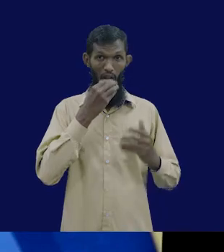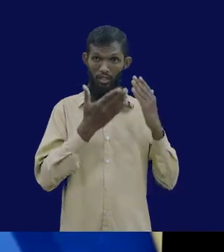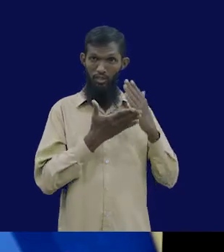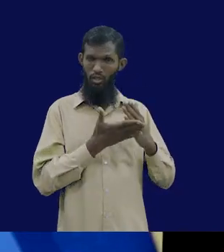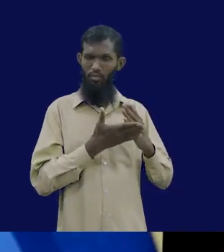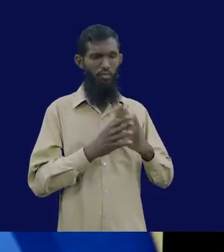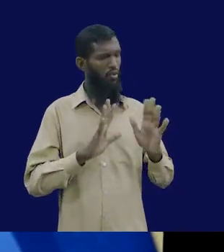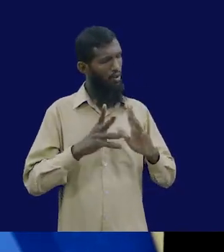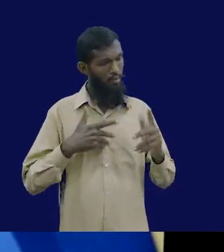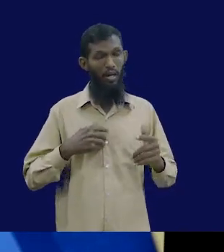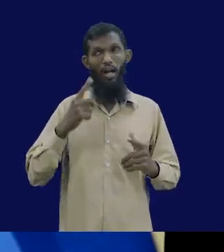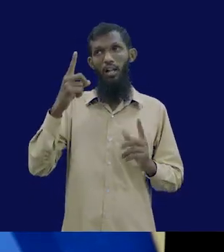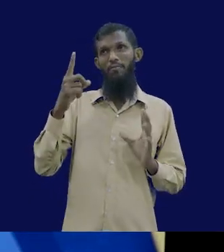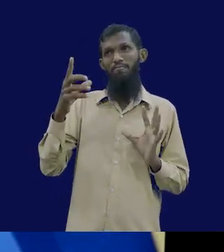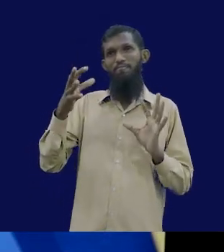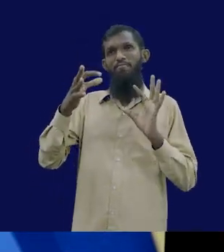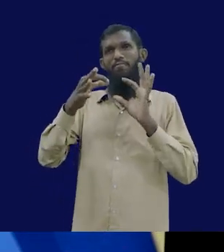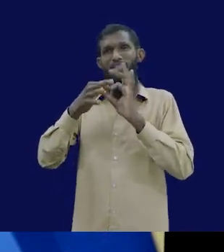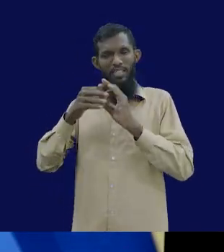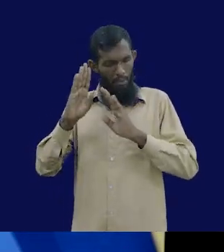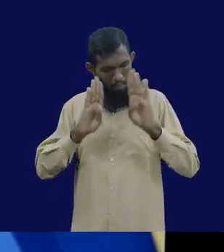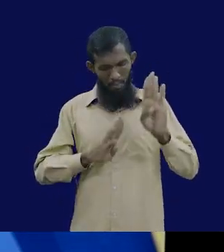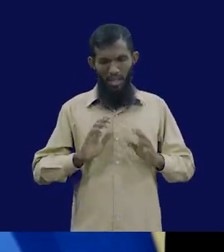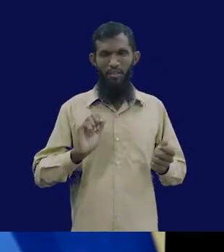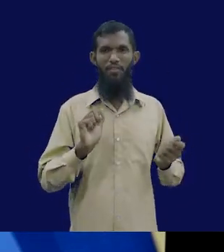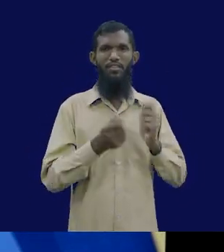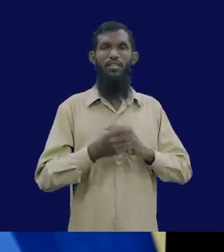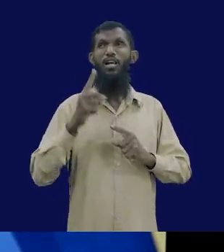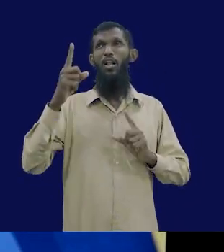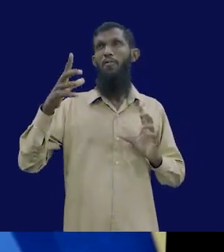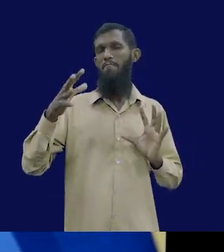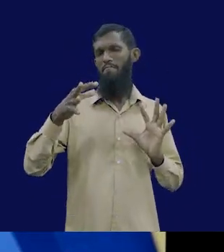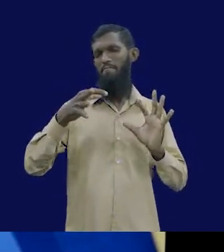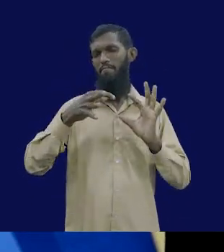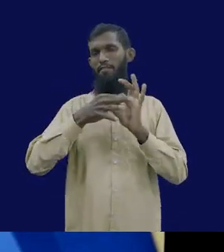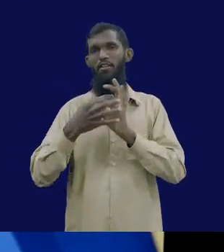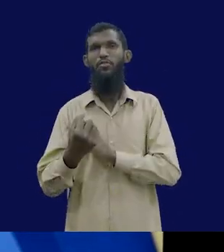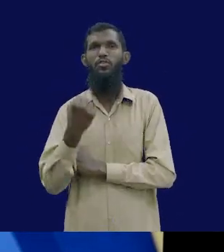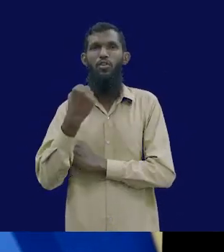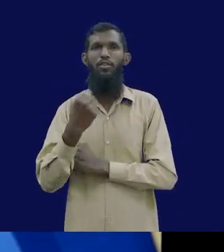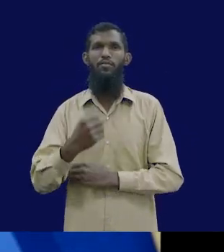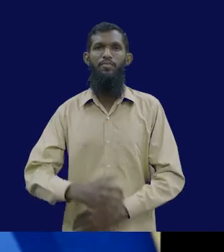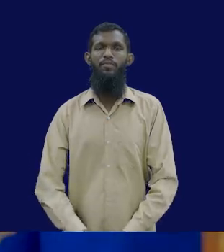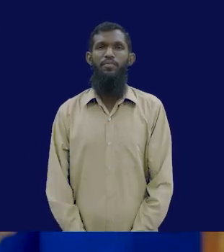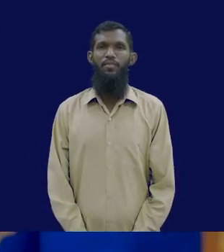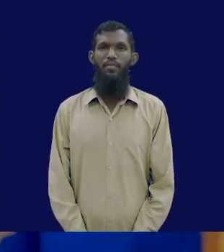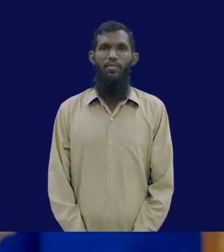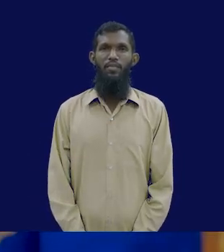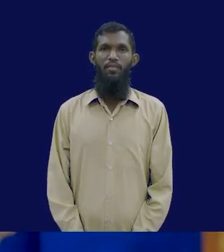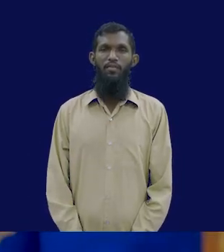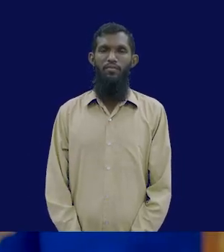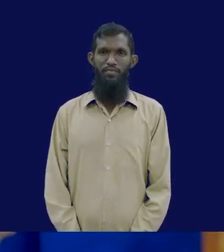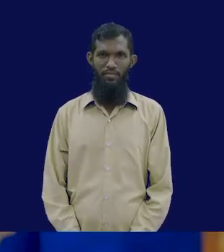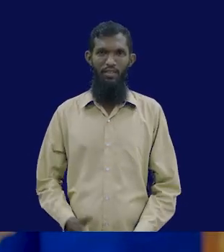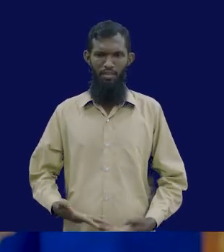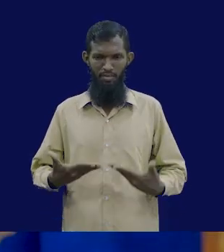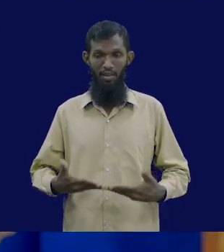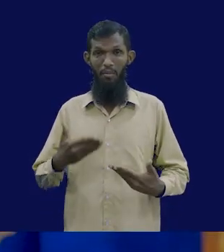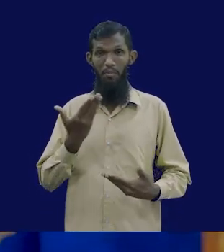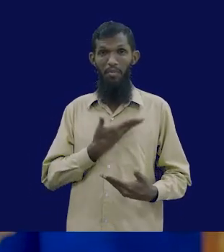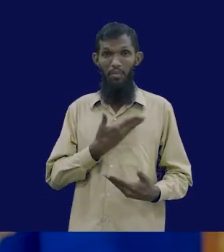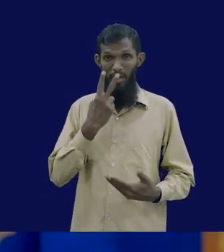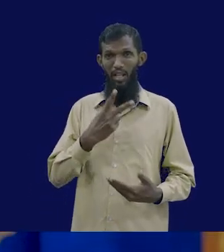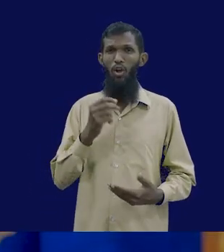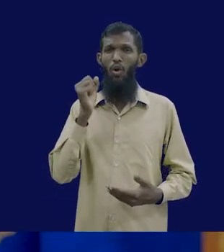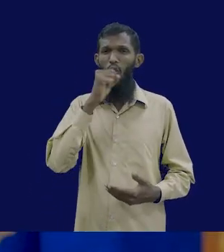but a mean to attain piety, self-discipline, and a deeper connection with Allah subhanahu wa ta'ala. Let's look at the definition of